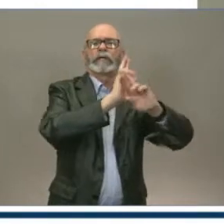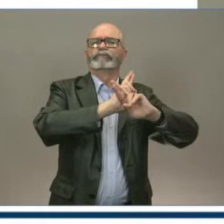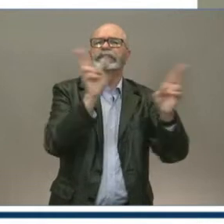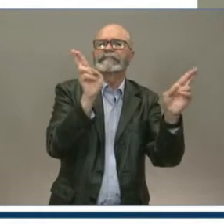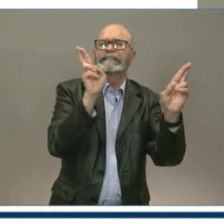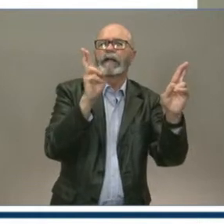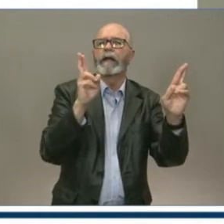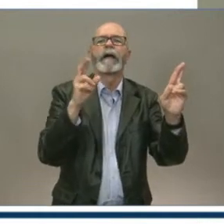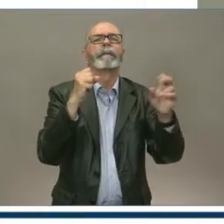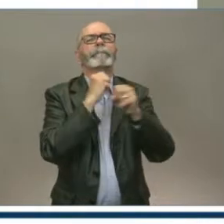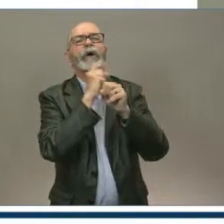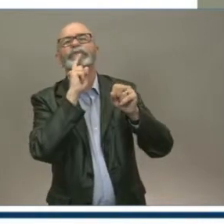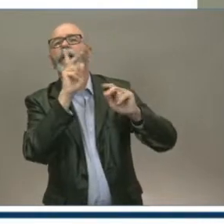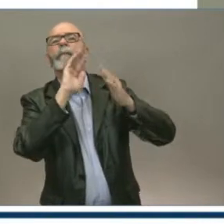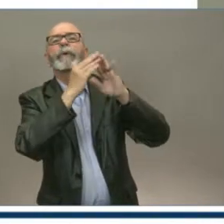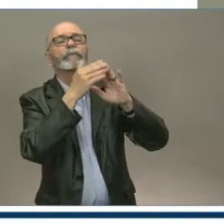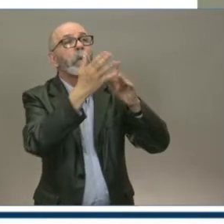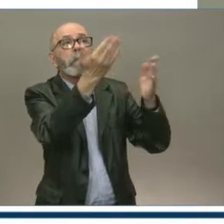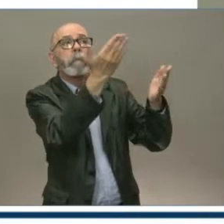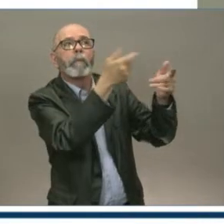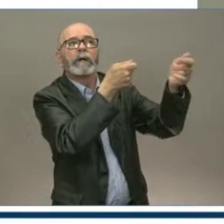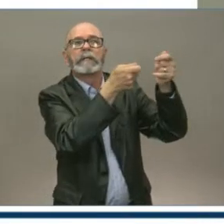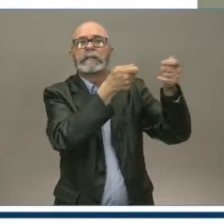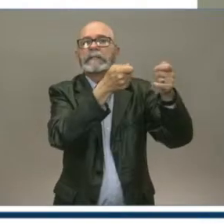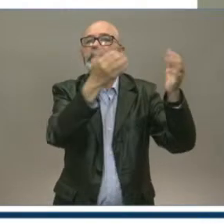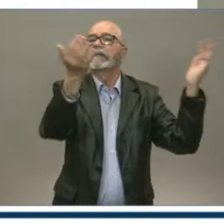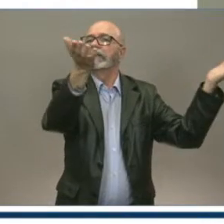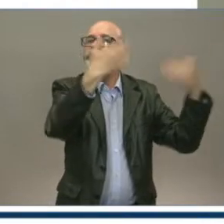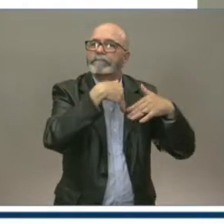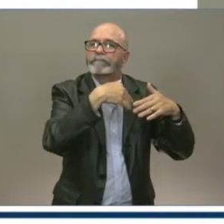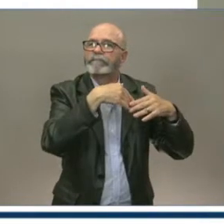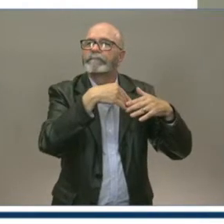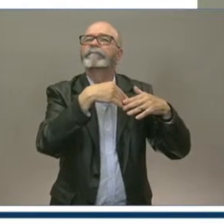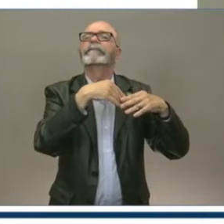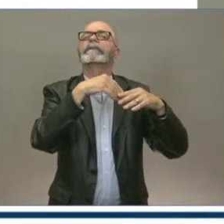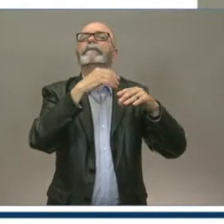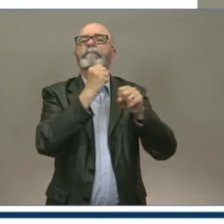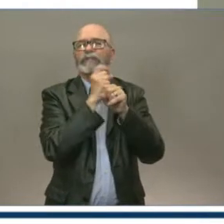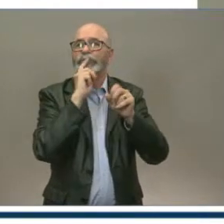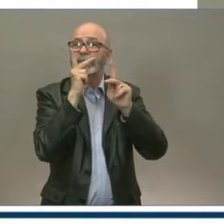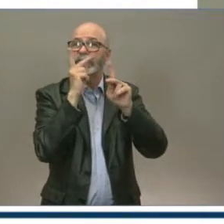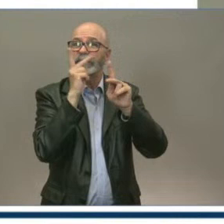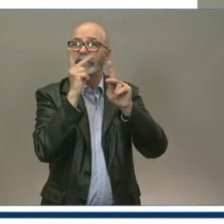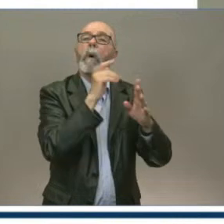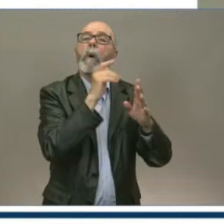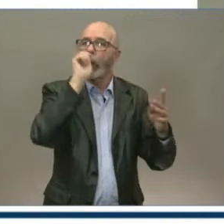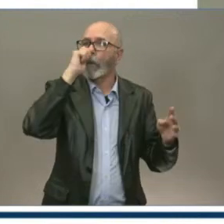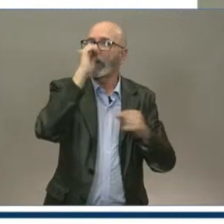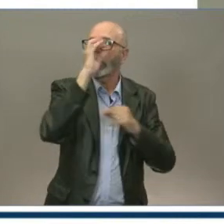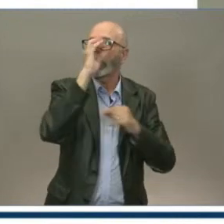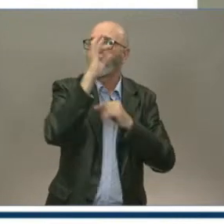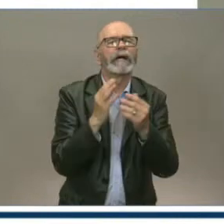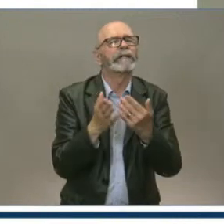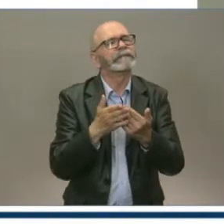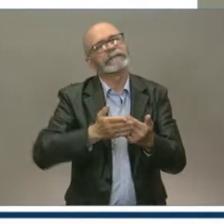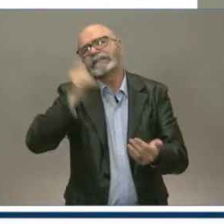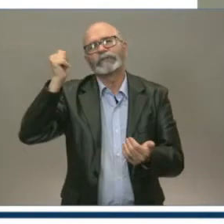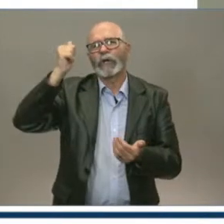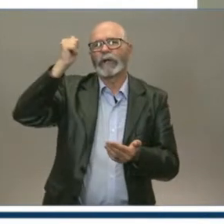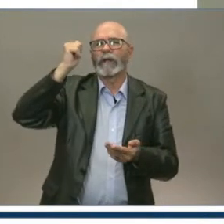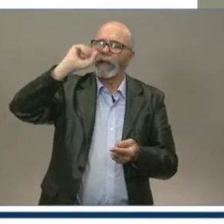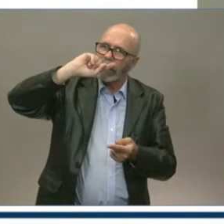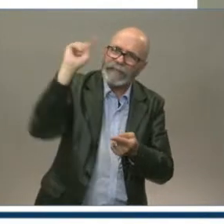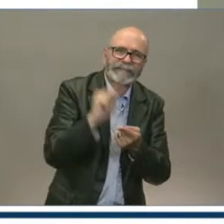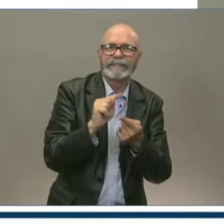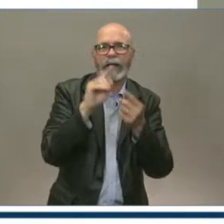with a community to use a community location, to bring in the ability for people to very easily access testing. We want to